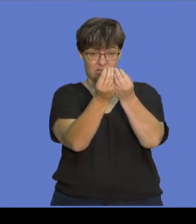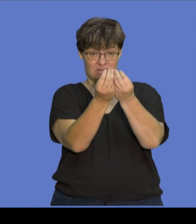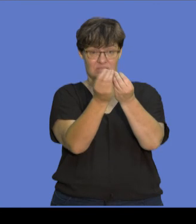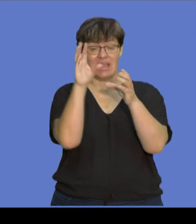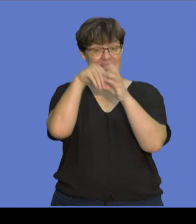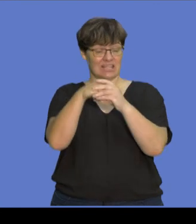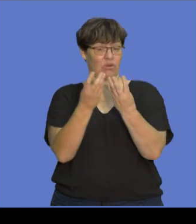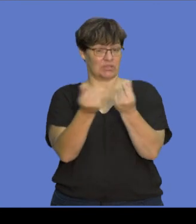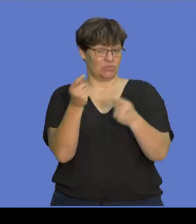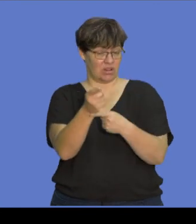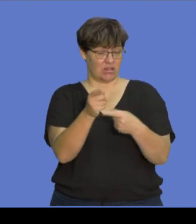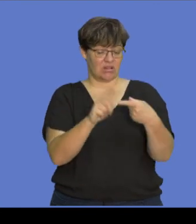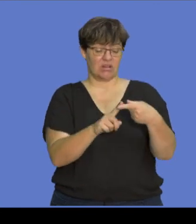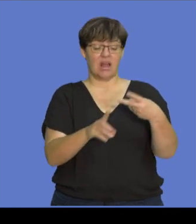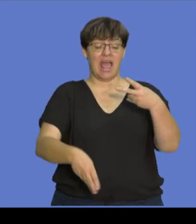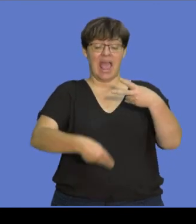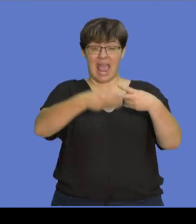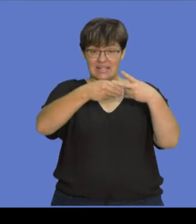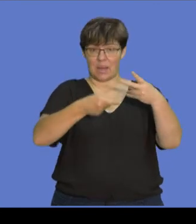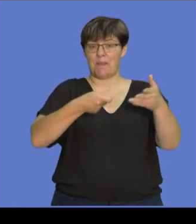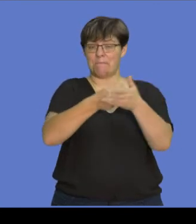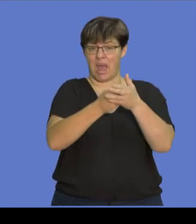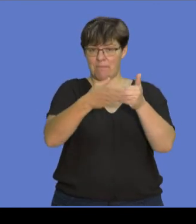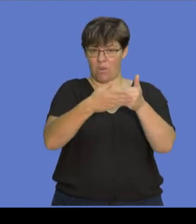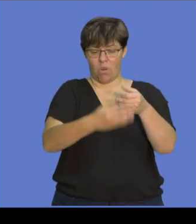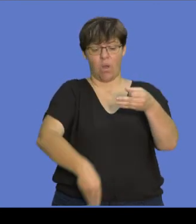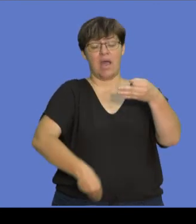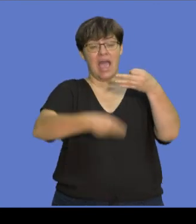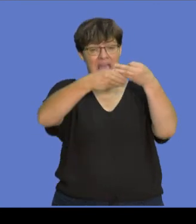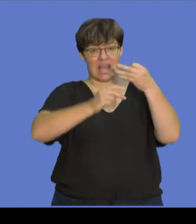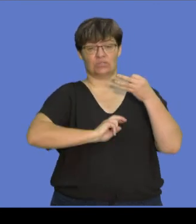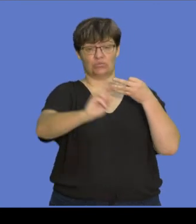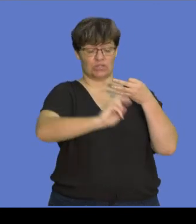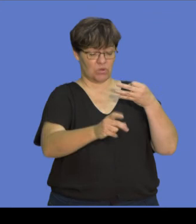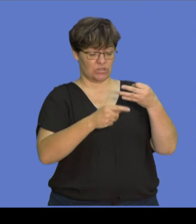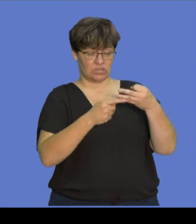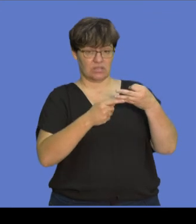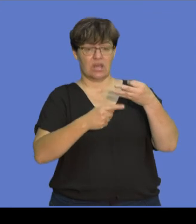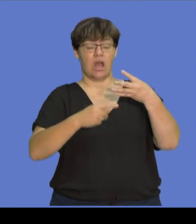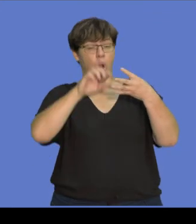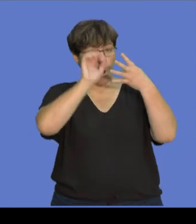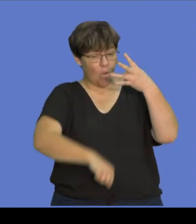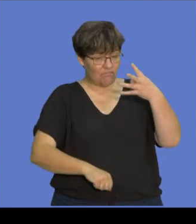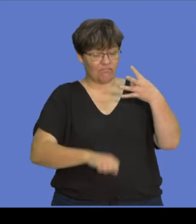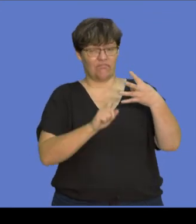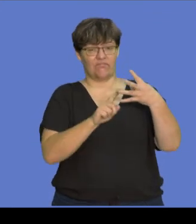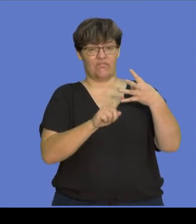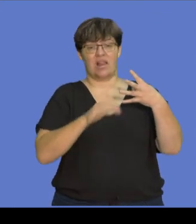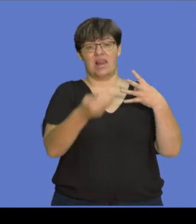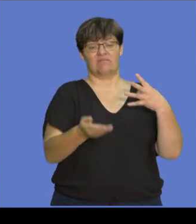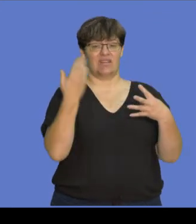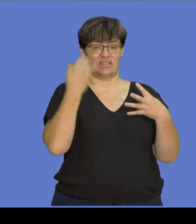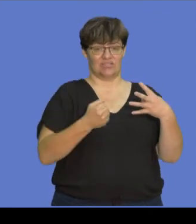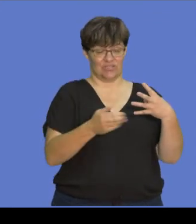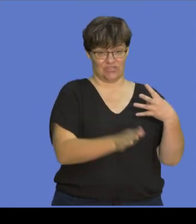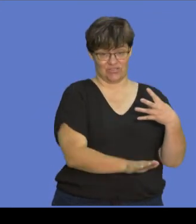indirect materials, plus what you purchased, plus the expenses on purchases, minus what you have left over. So here